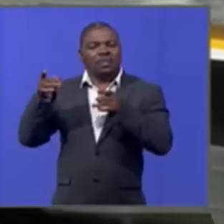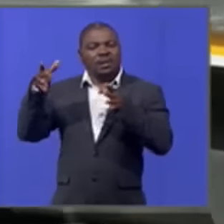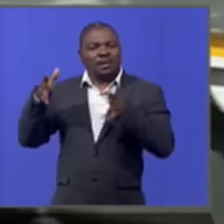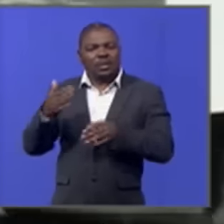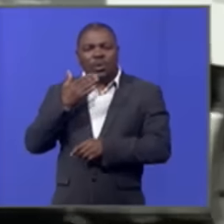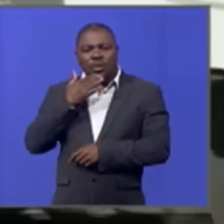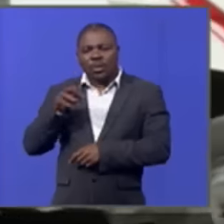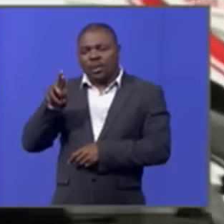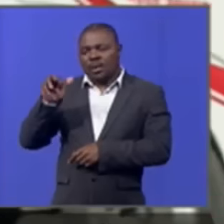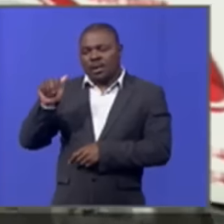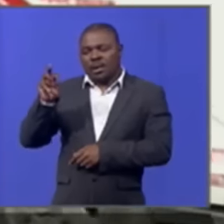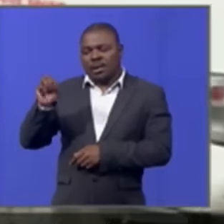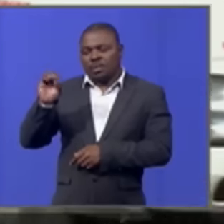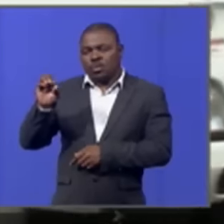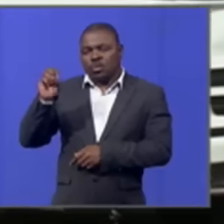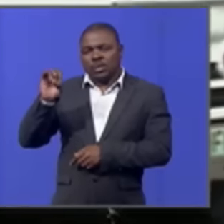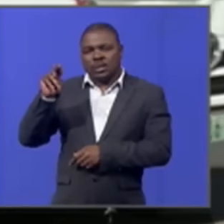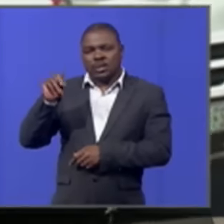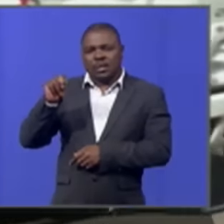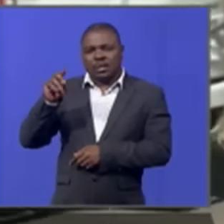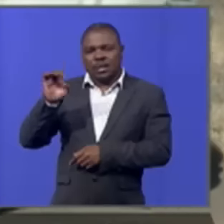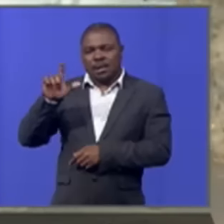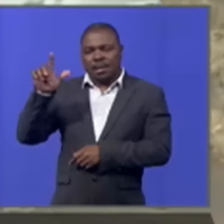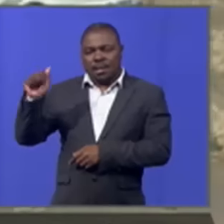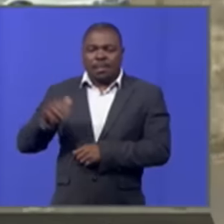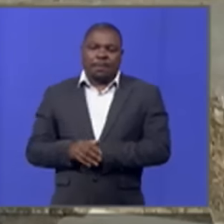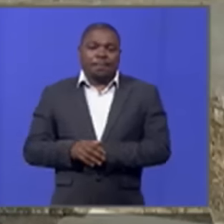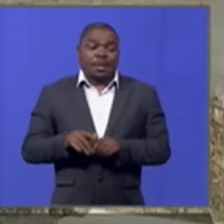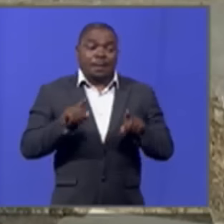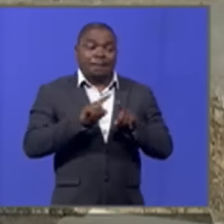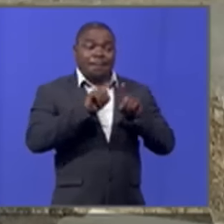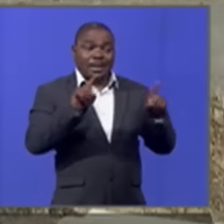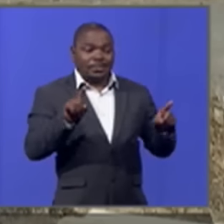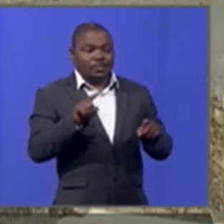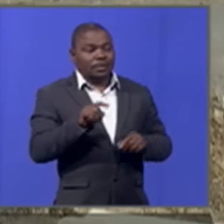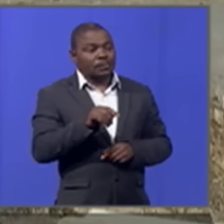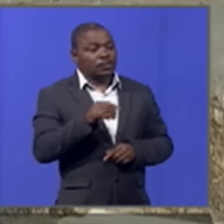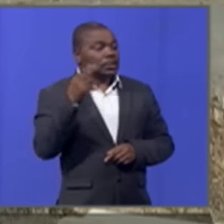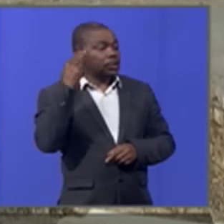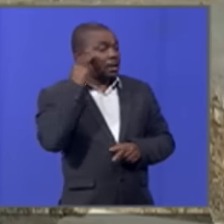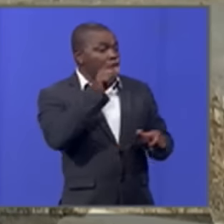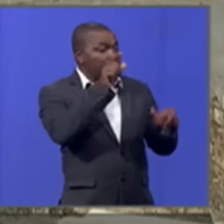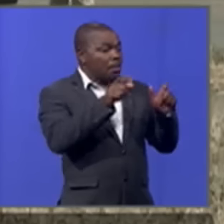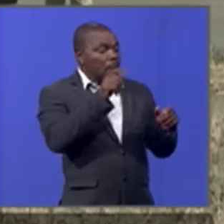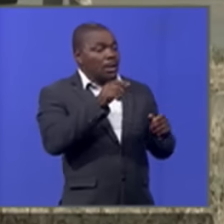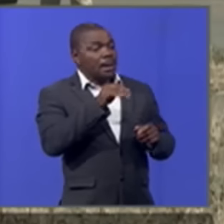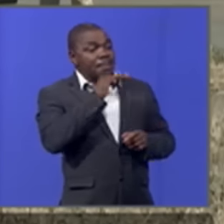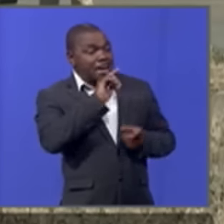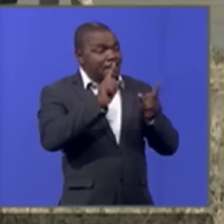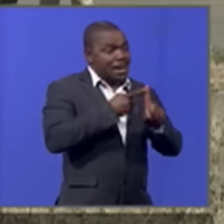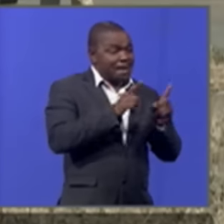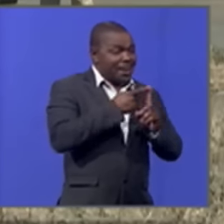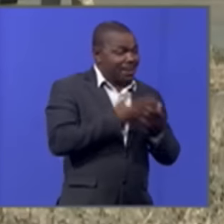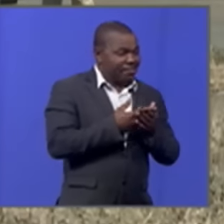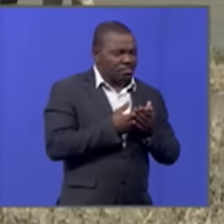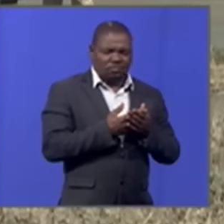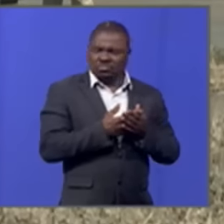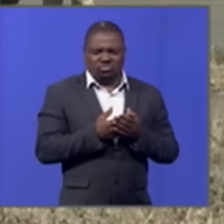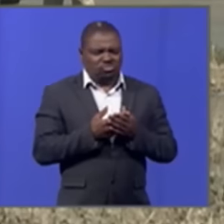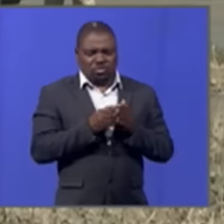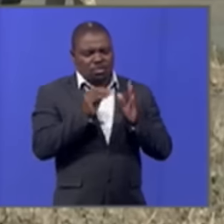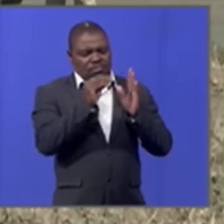Ramutsindela's management. Le mororo go sena dipalopalo tse di kayang fa bakgweetsi ba ba nang le bomomosusu ba ka baka dikotsi tsa dijanaga.